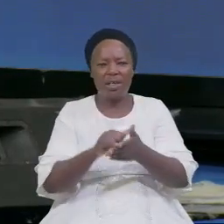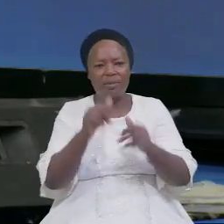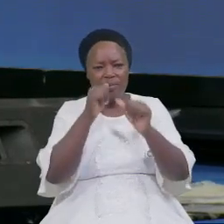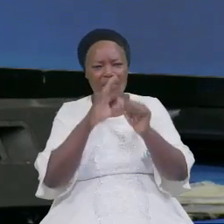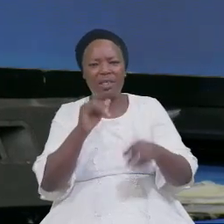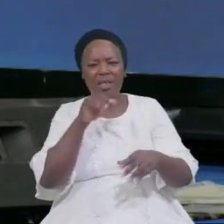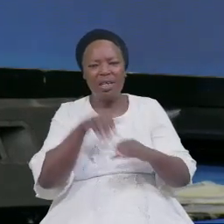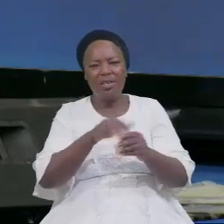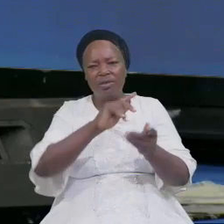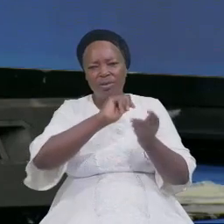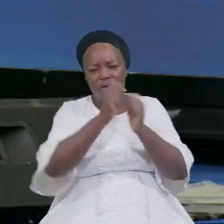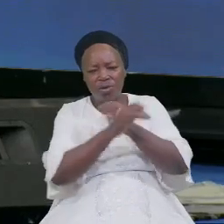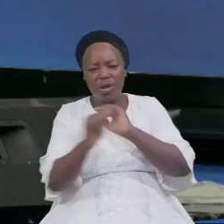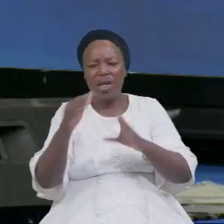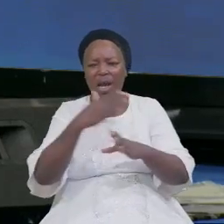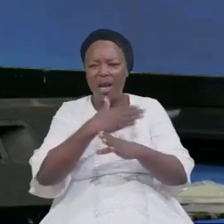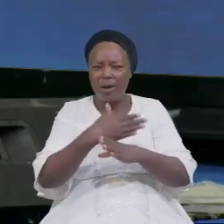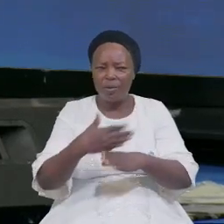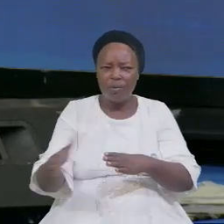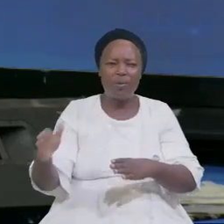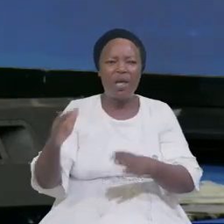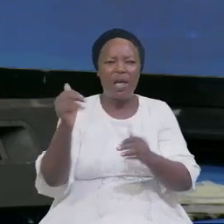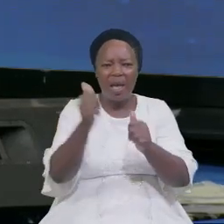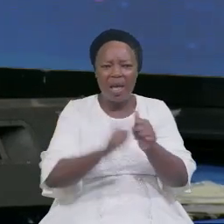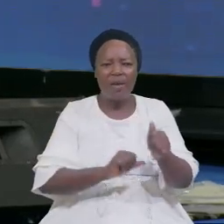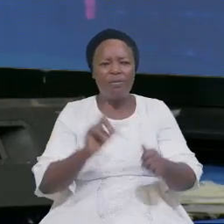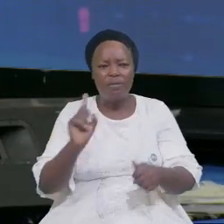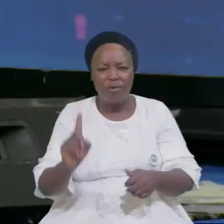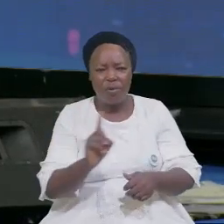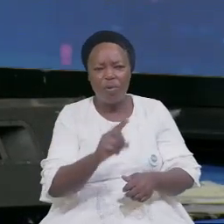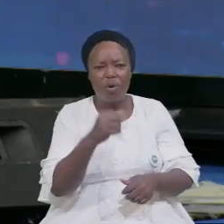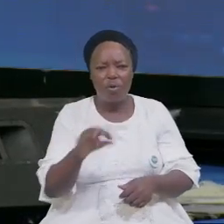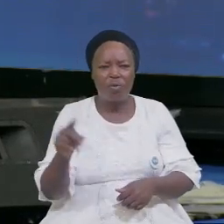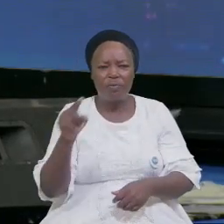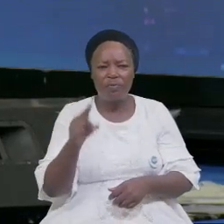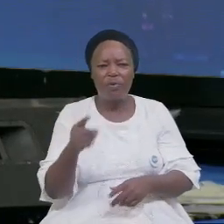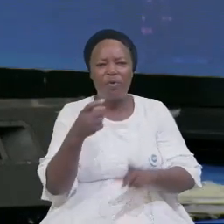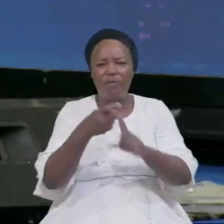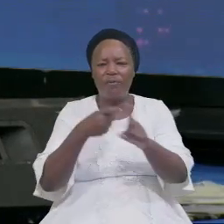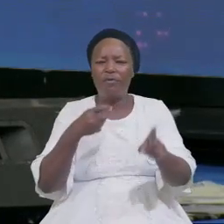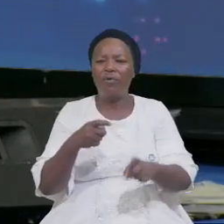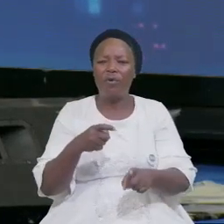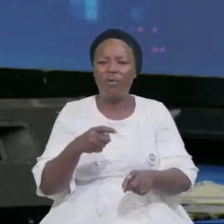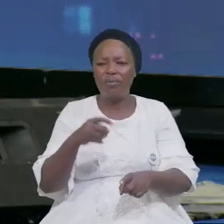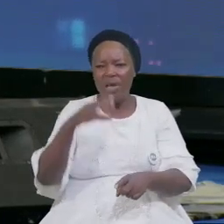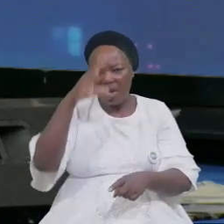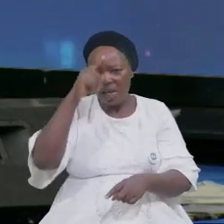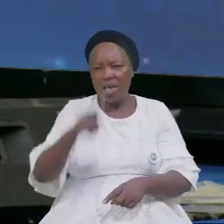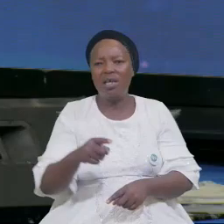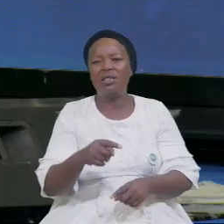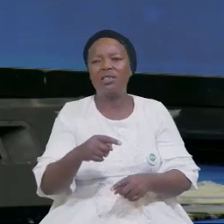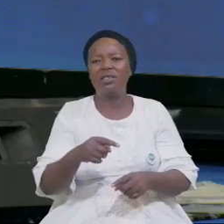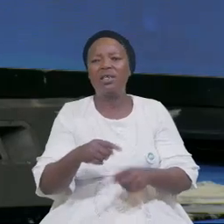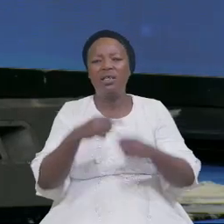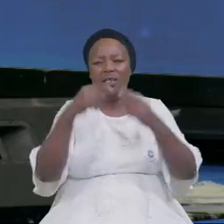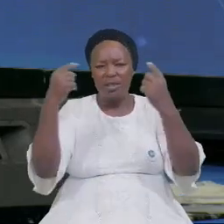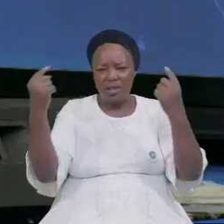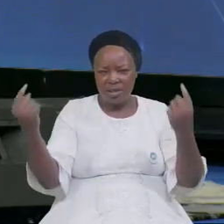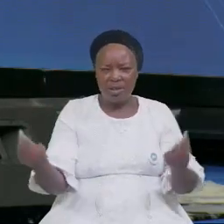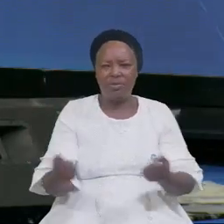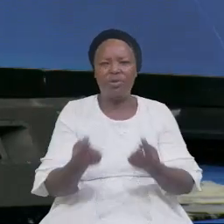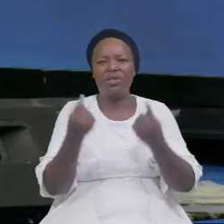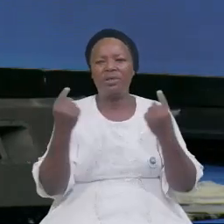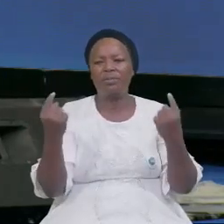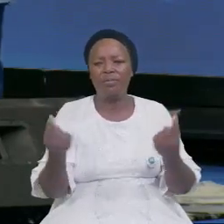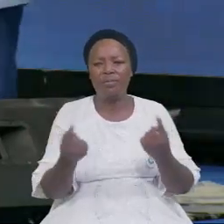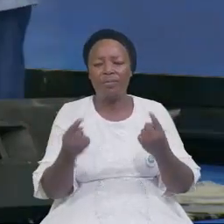turning away every one of you from his iniquity. That's